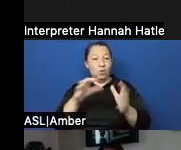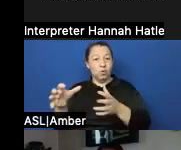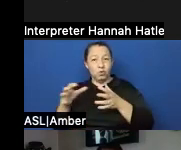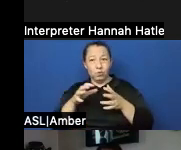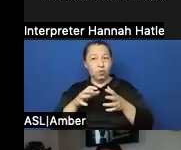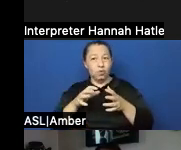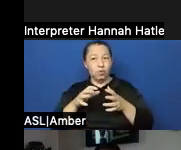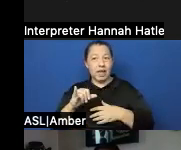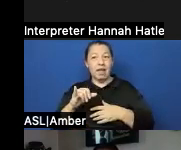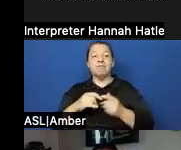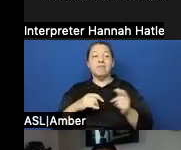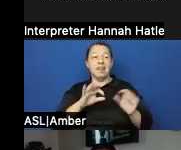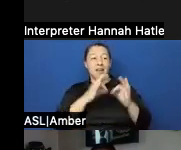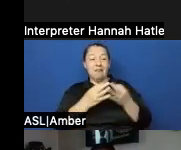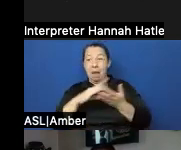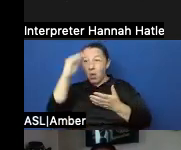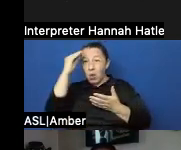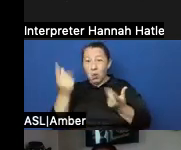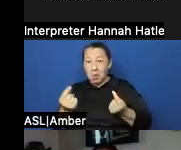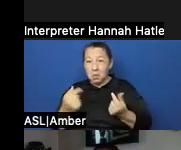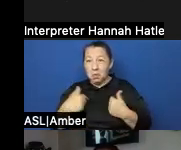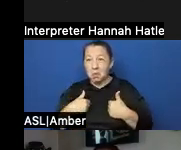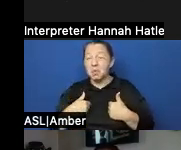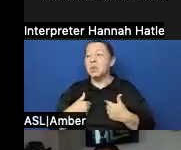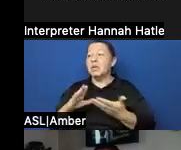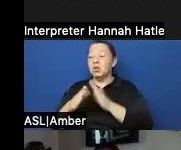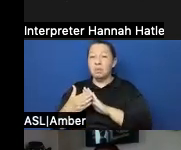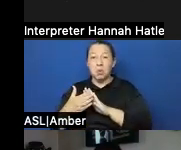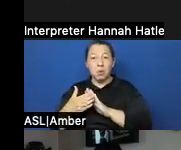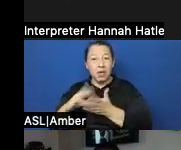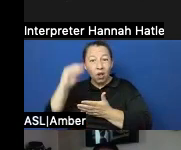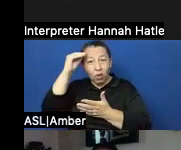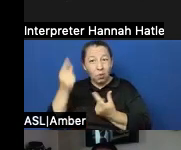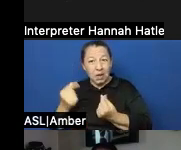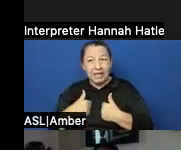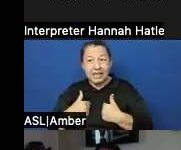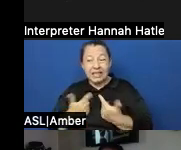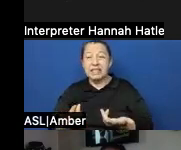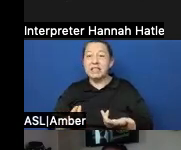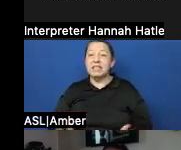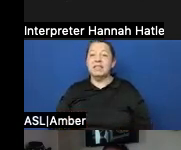out, having the community finding out, and then that gossip, that